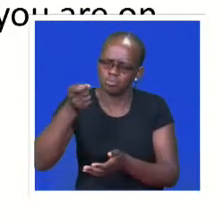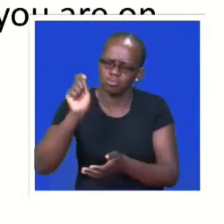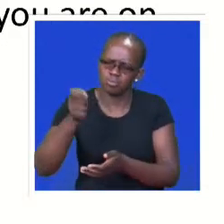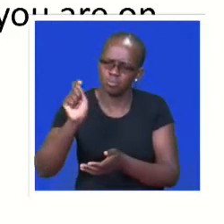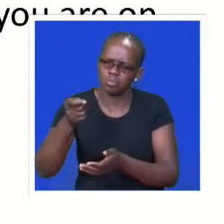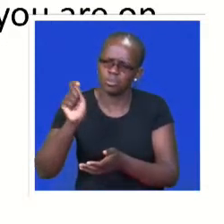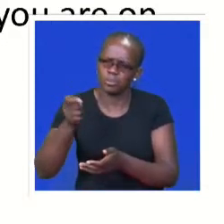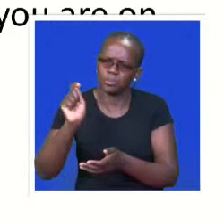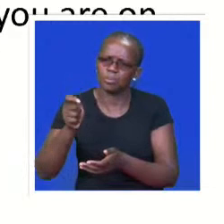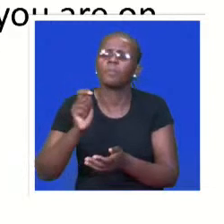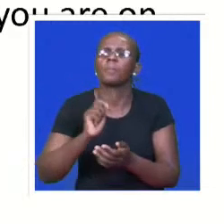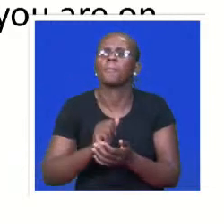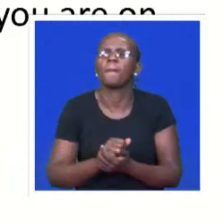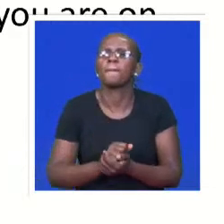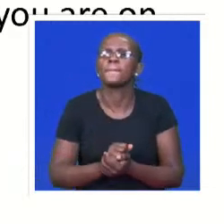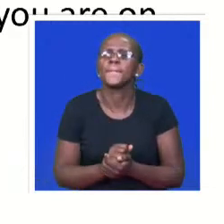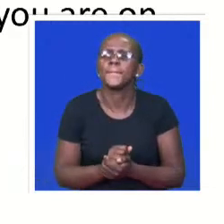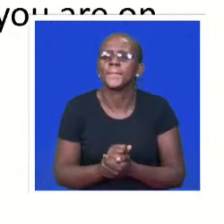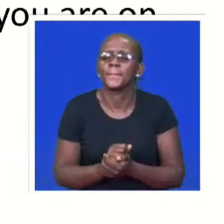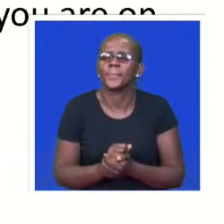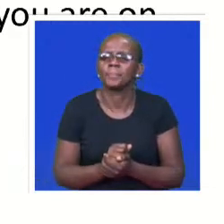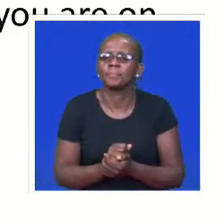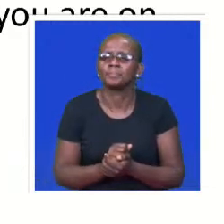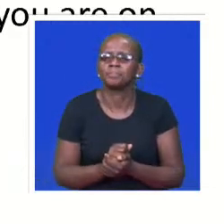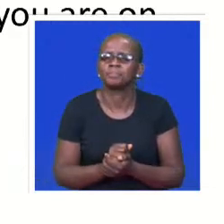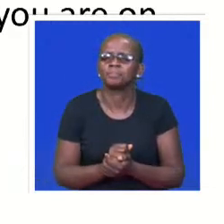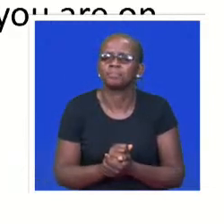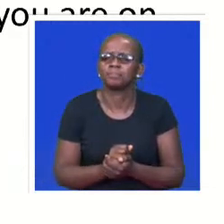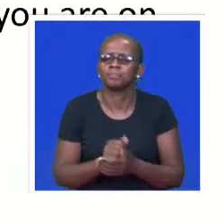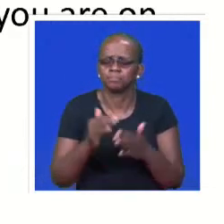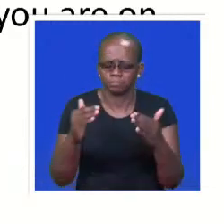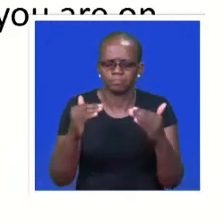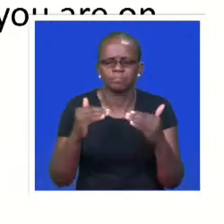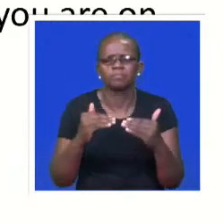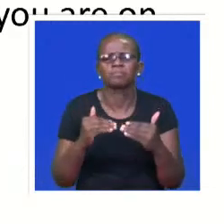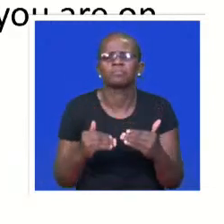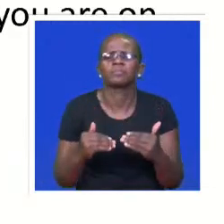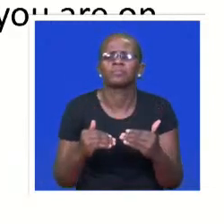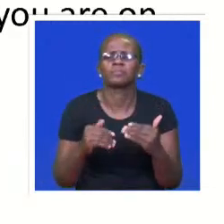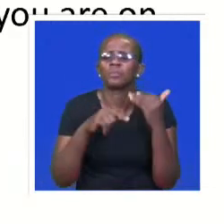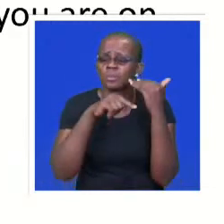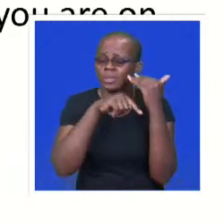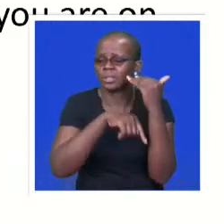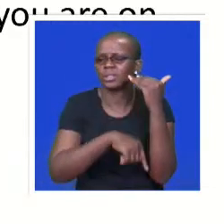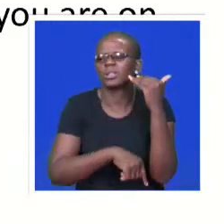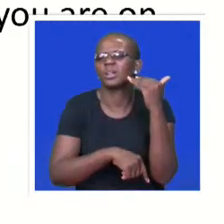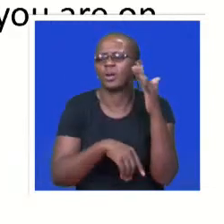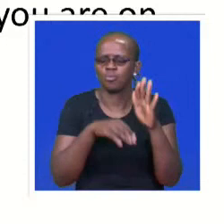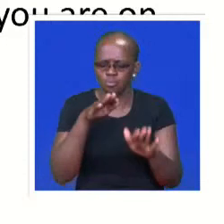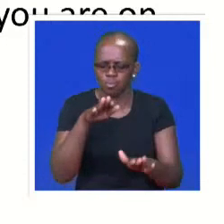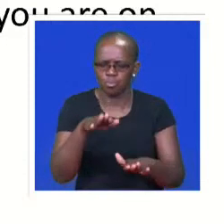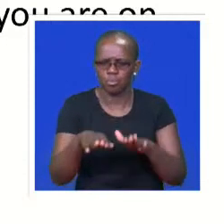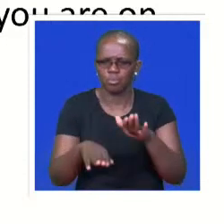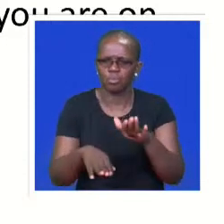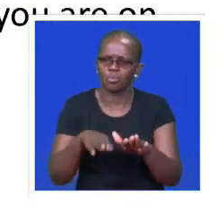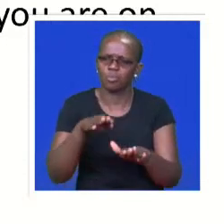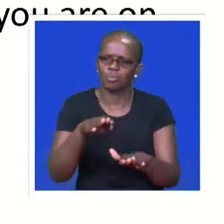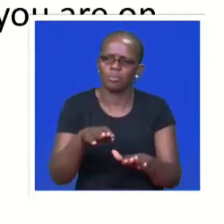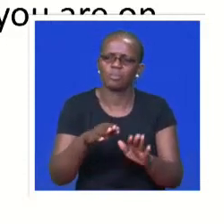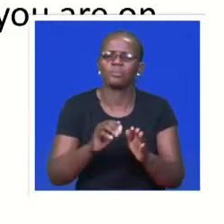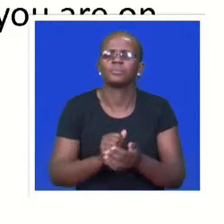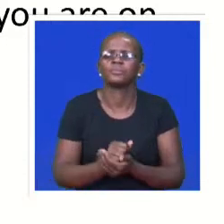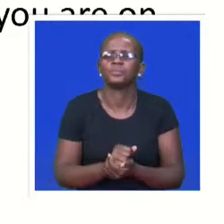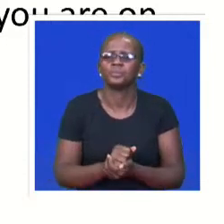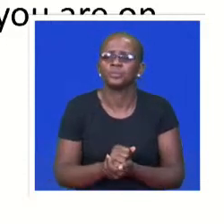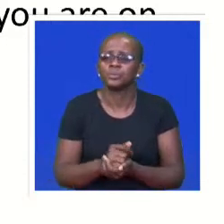So that is a bell. Let us move on to our next word, which is downstairs.